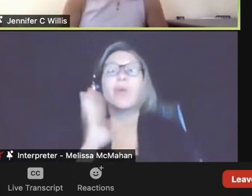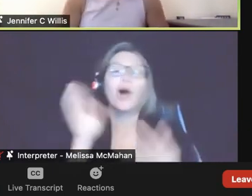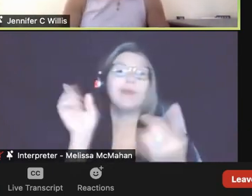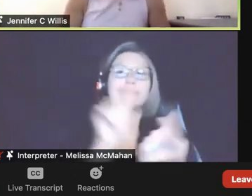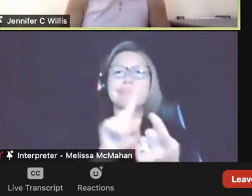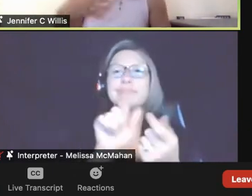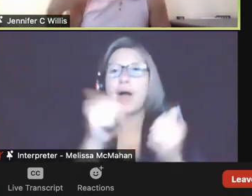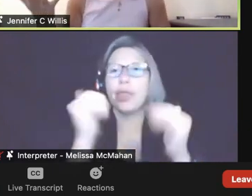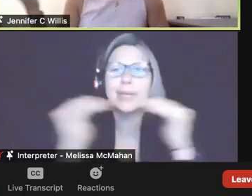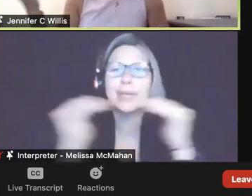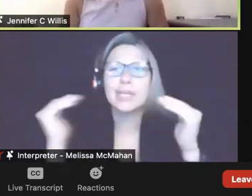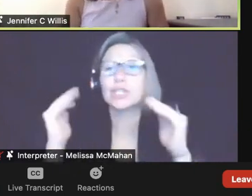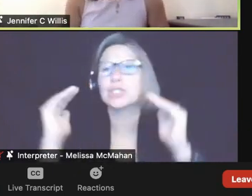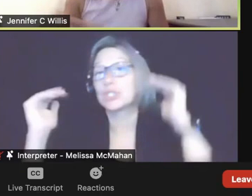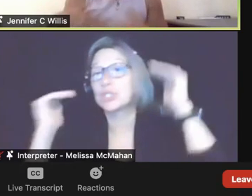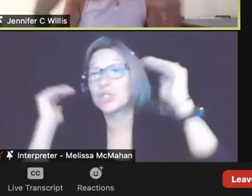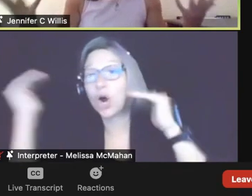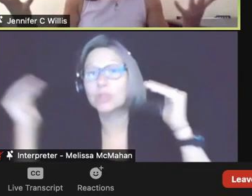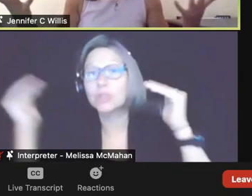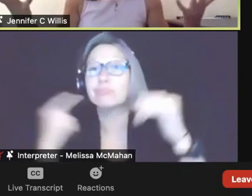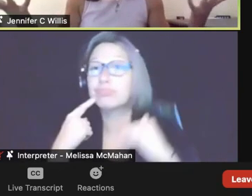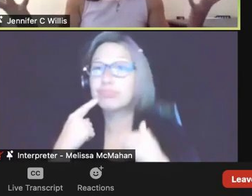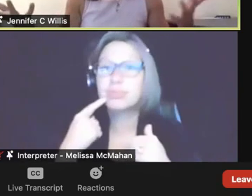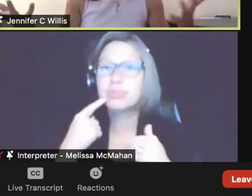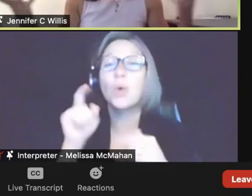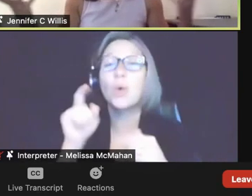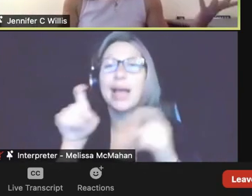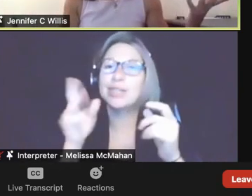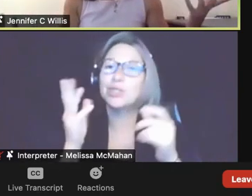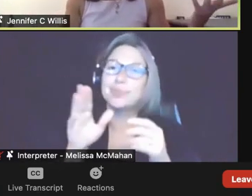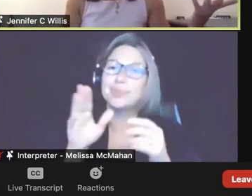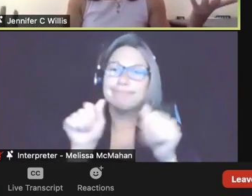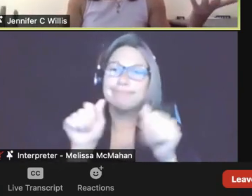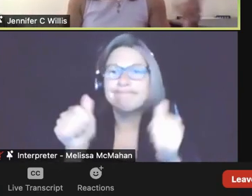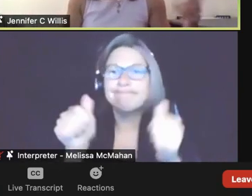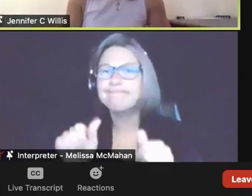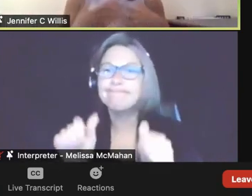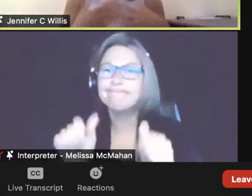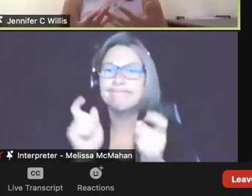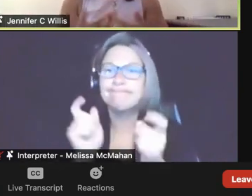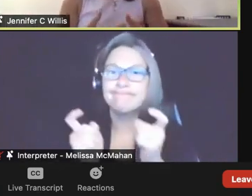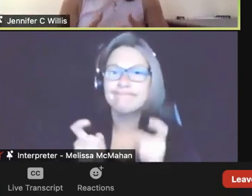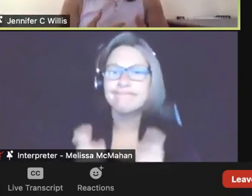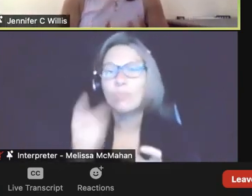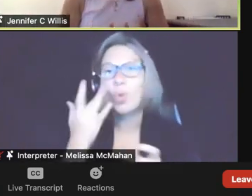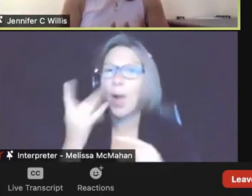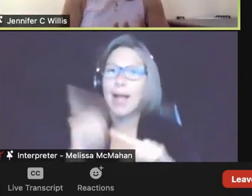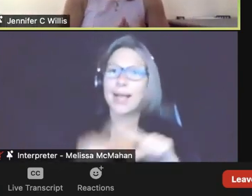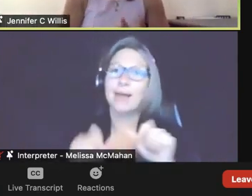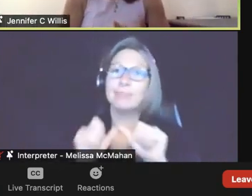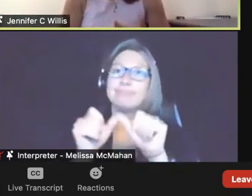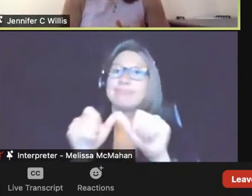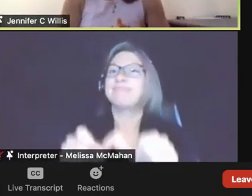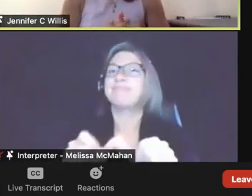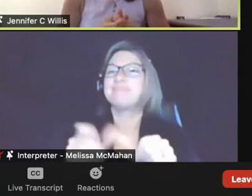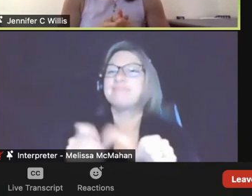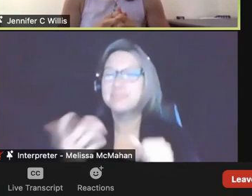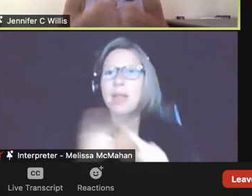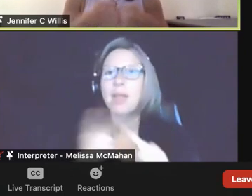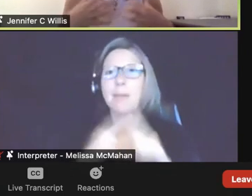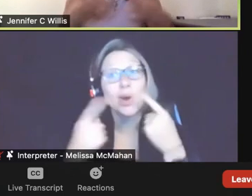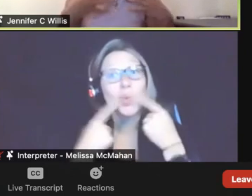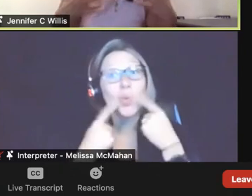adults. And so we eventually had to shape that because he can't just blow raspberries all the time. But it worked for